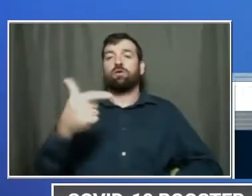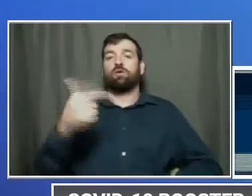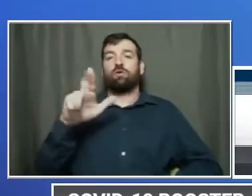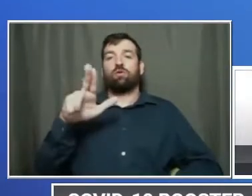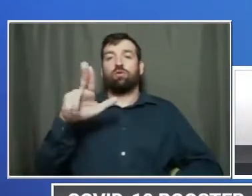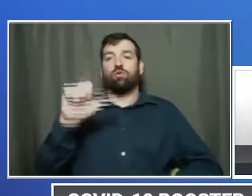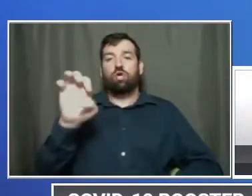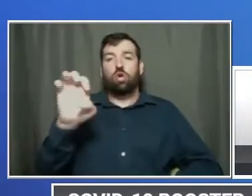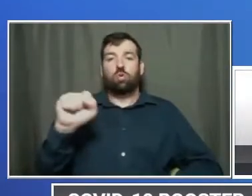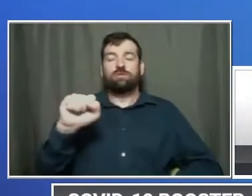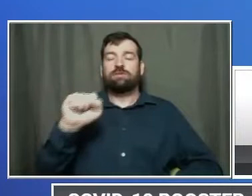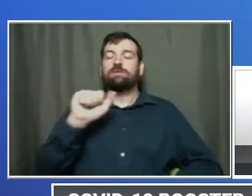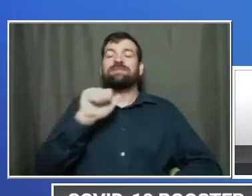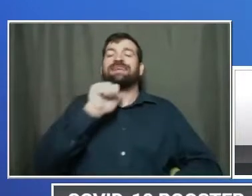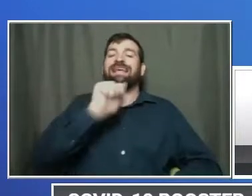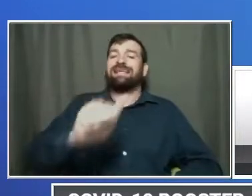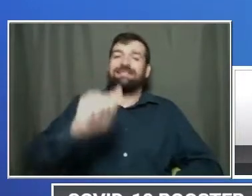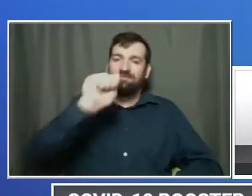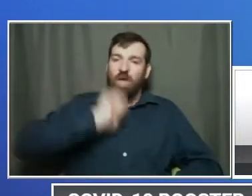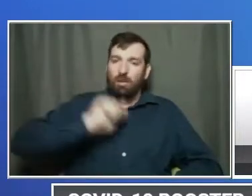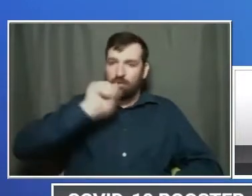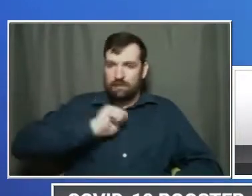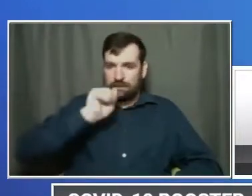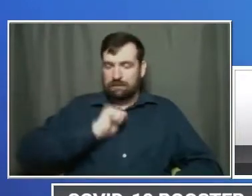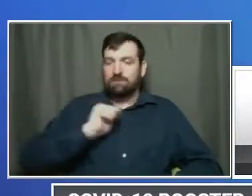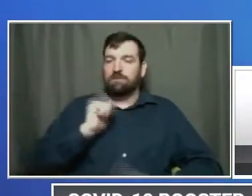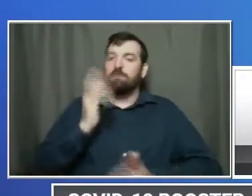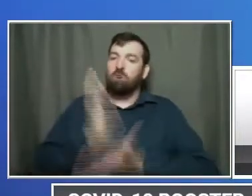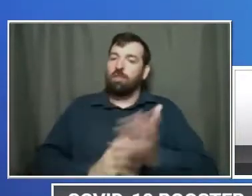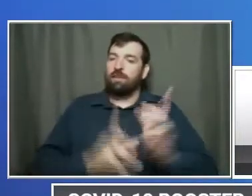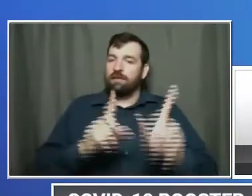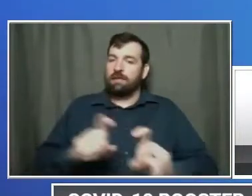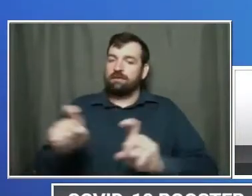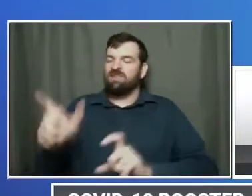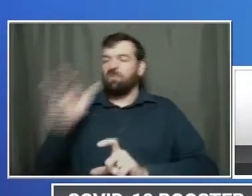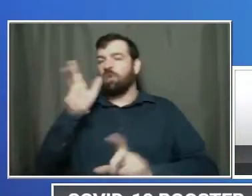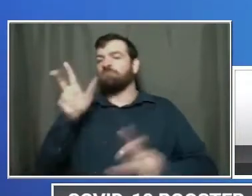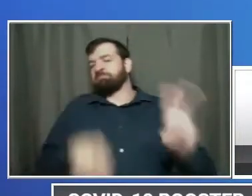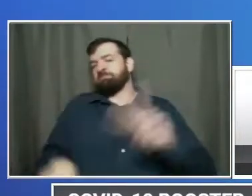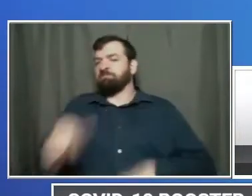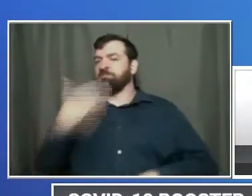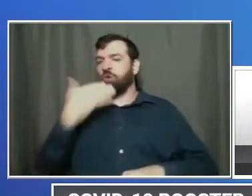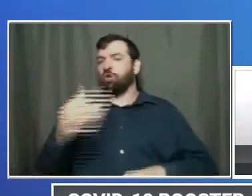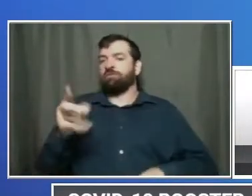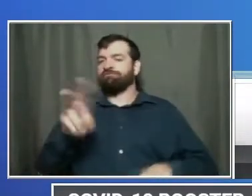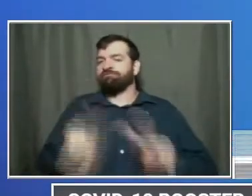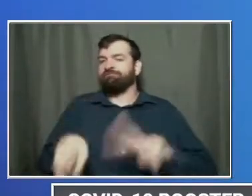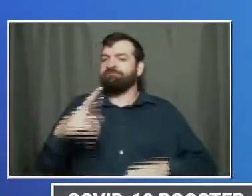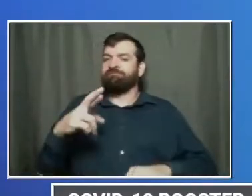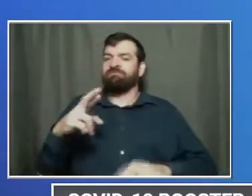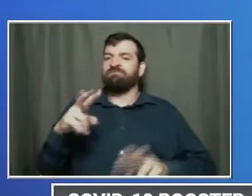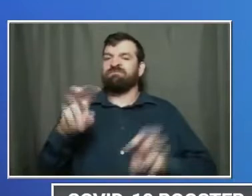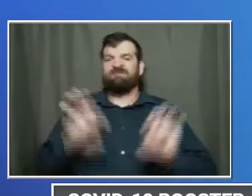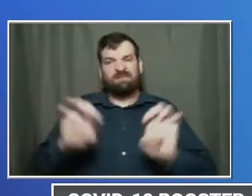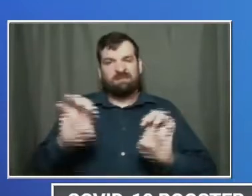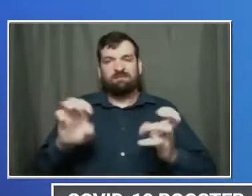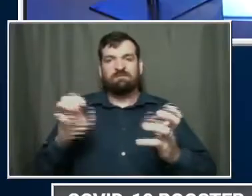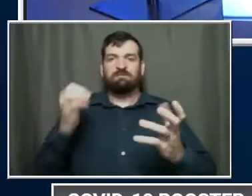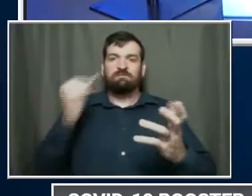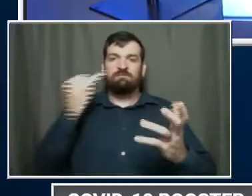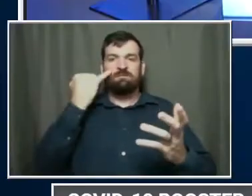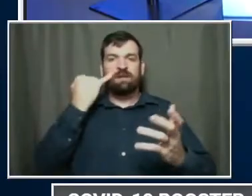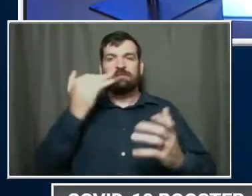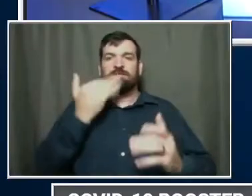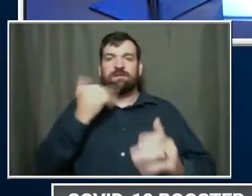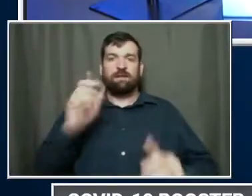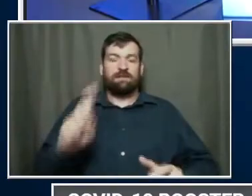intolerance as part of the workup for kidney donation, and that would give us a good idea whether or not they're at risk for kidney to get diabetes. So get tested.